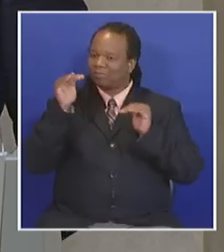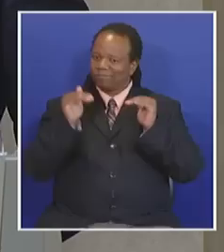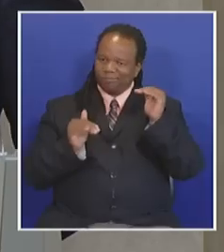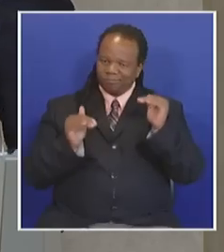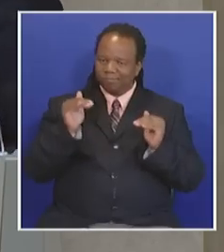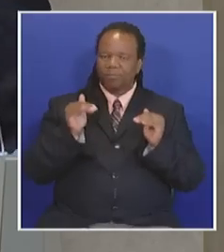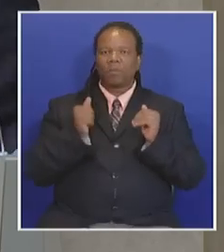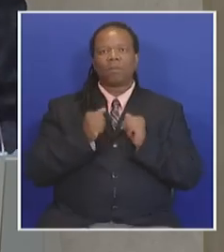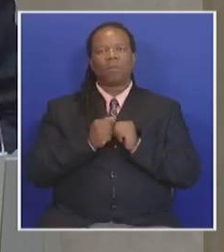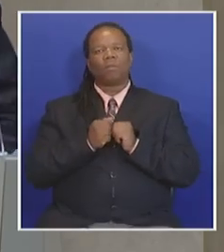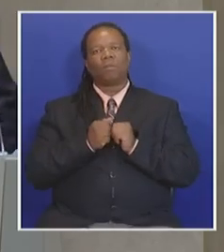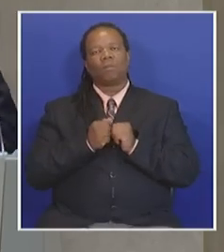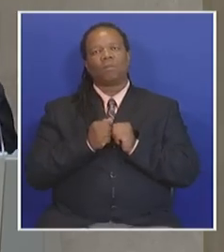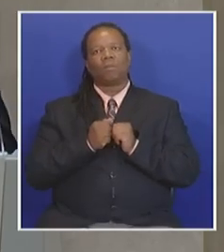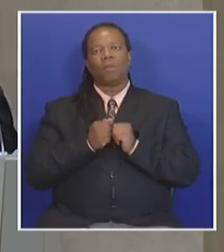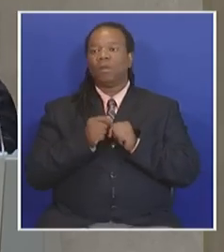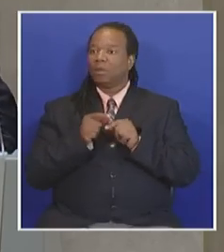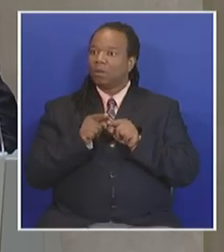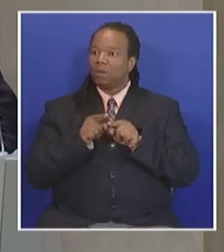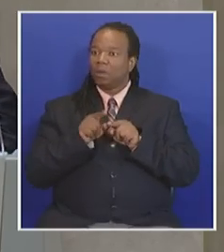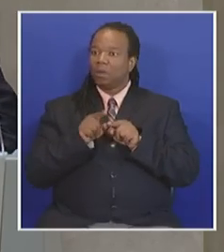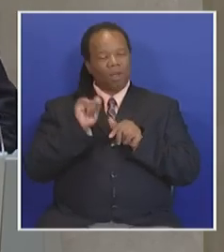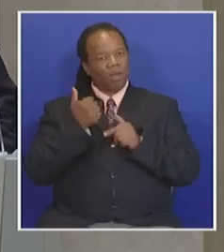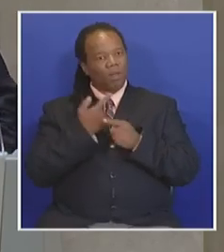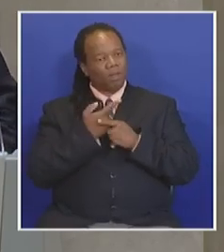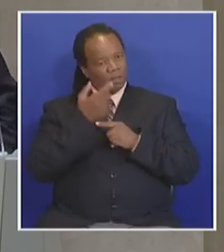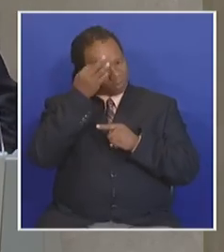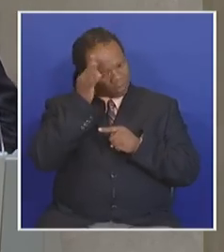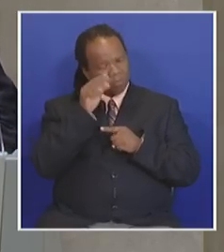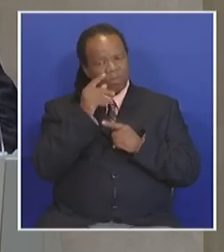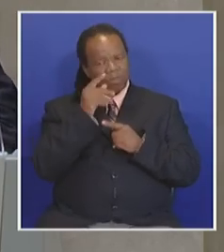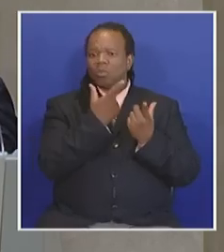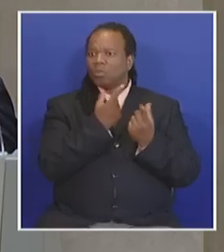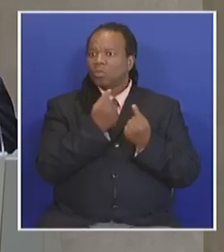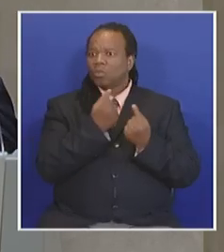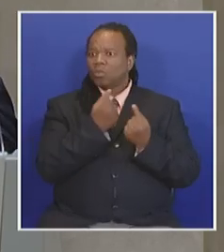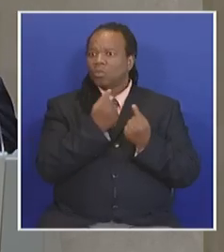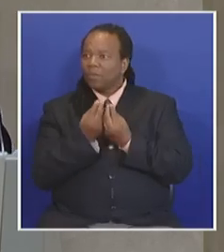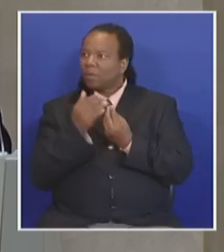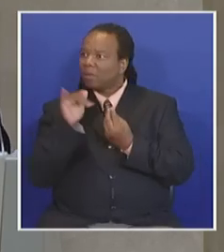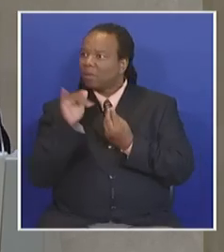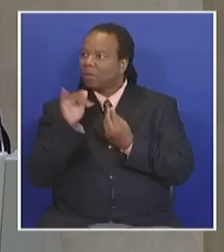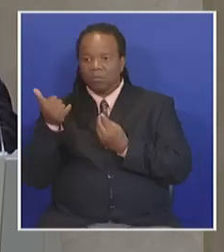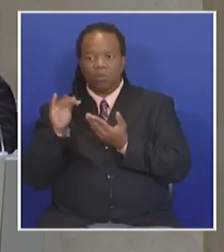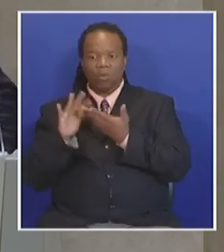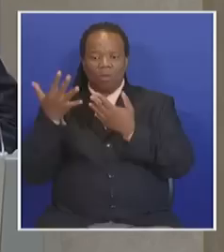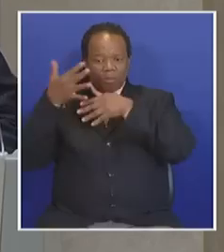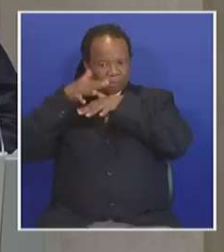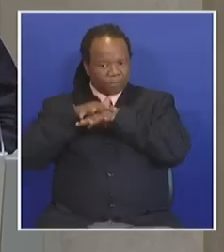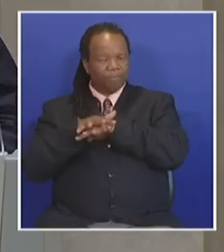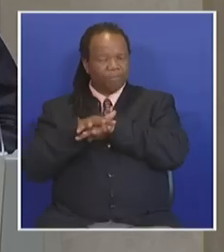the hampering of efforts that are being done towards integration in our society. We as